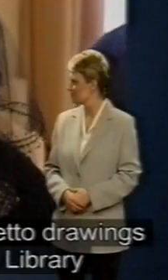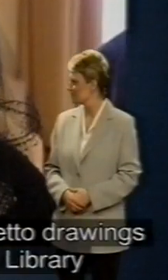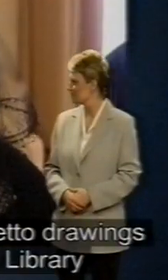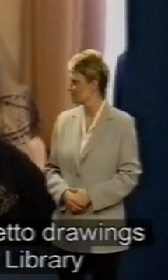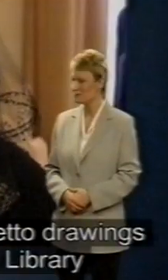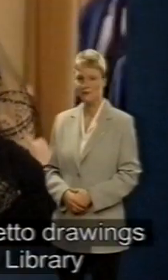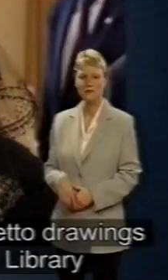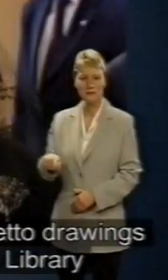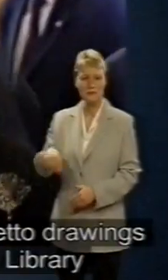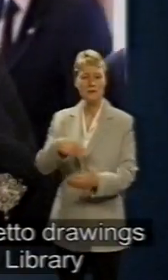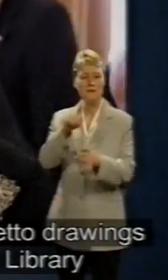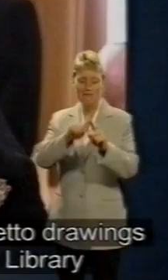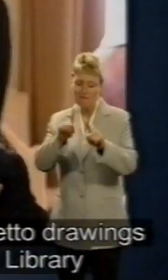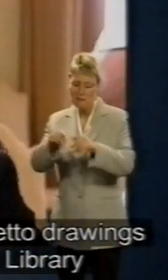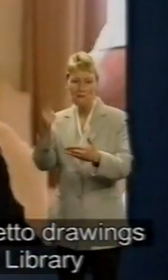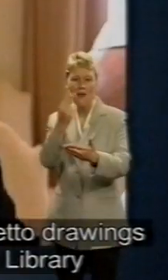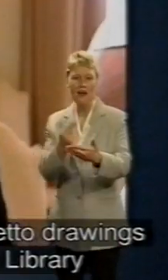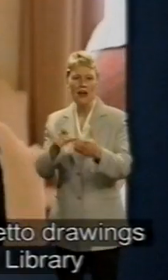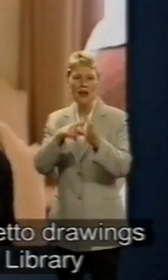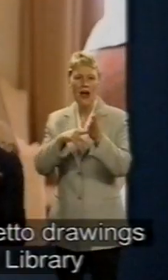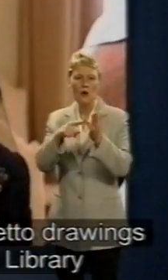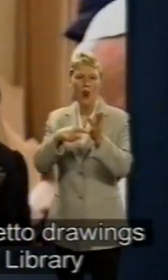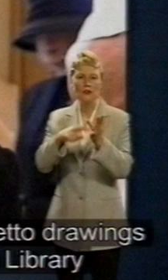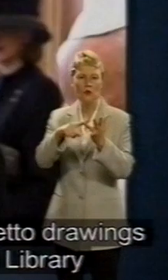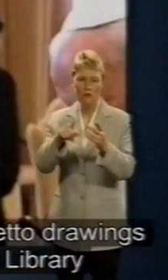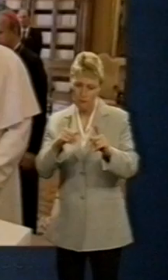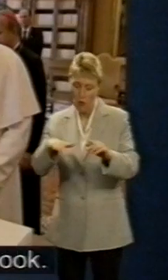Collection of Canaletto drawings from the Royal Library.